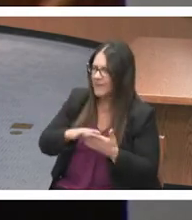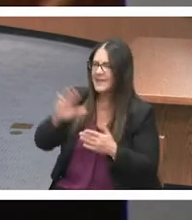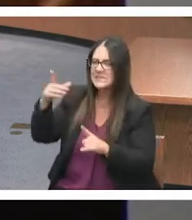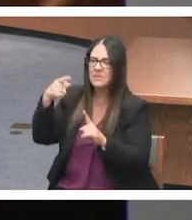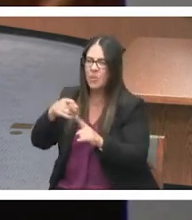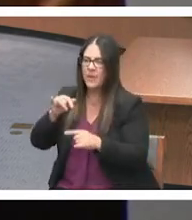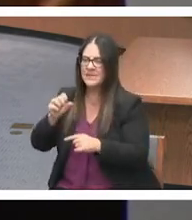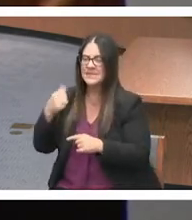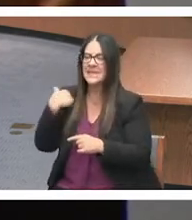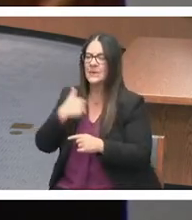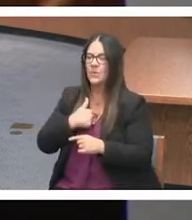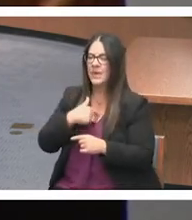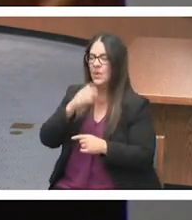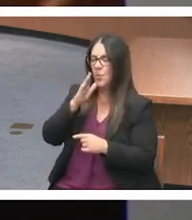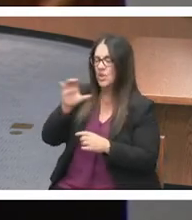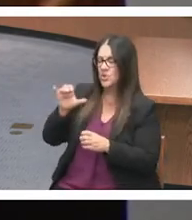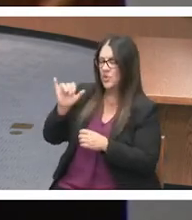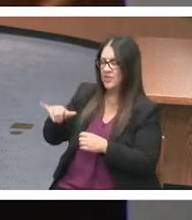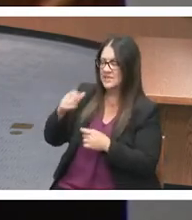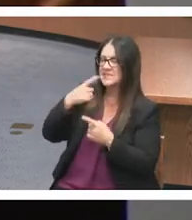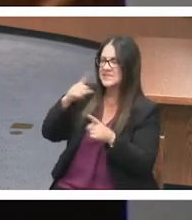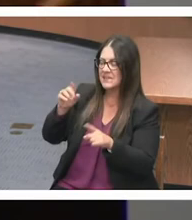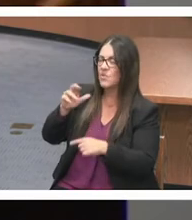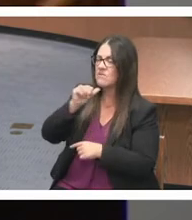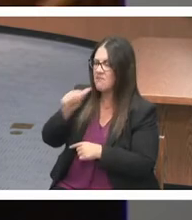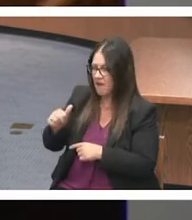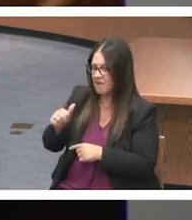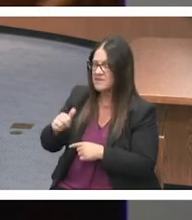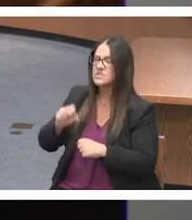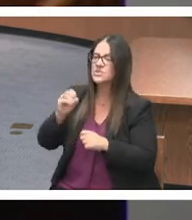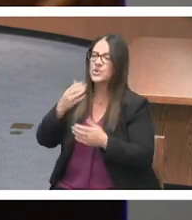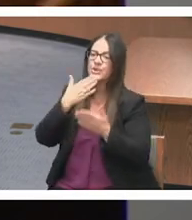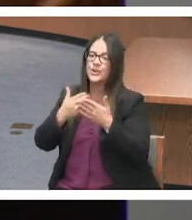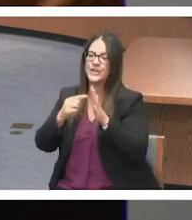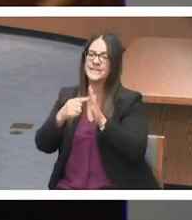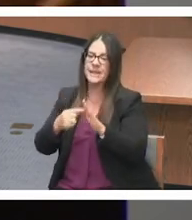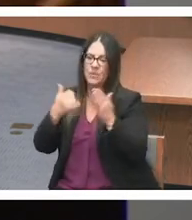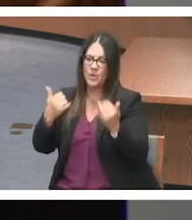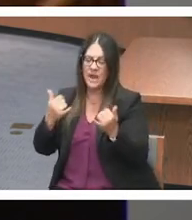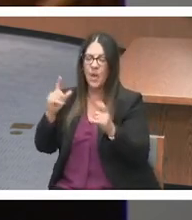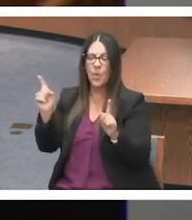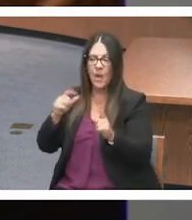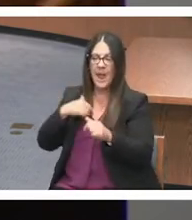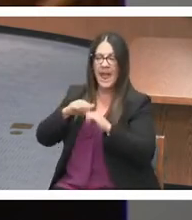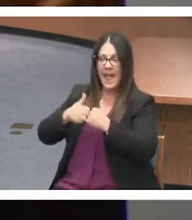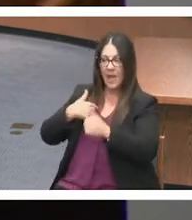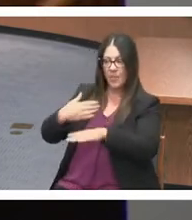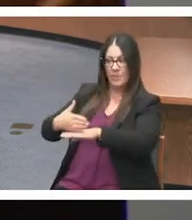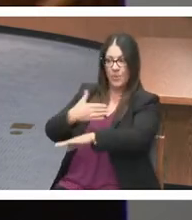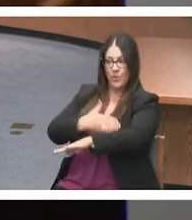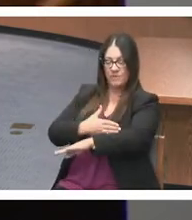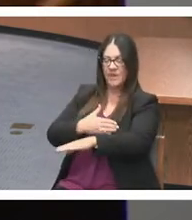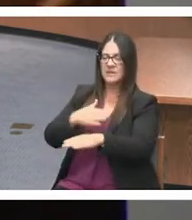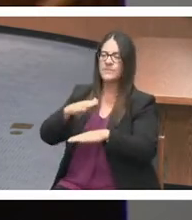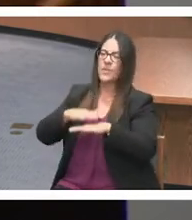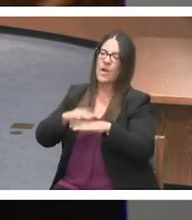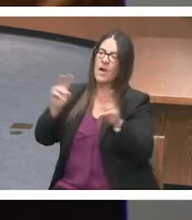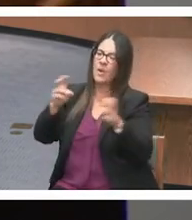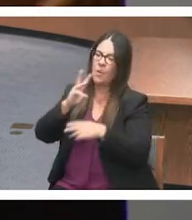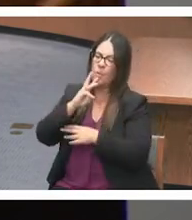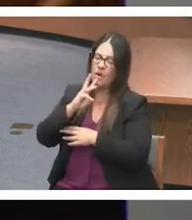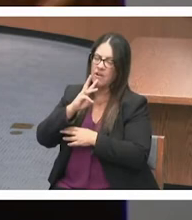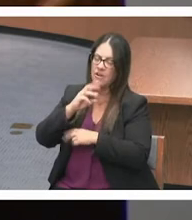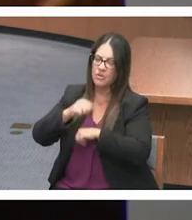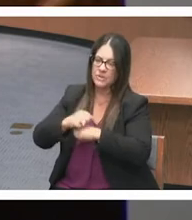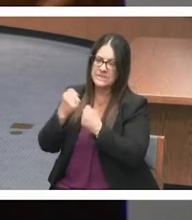like, we're either getting this done or not. So good example of where we are improving as a state government is on water resilience.